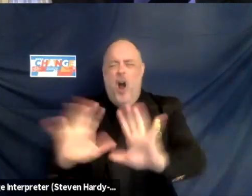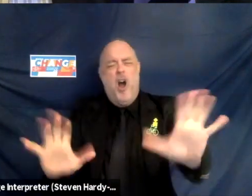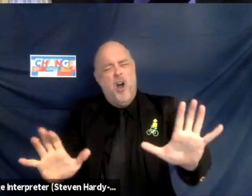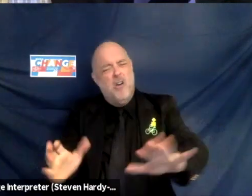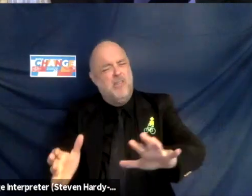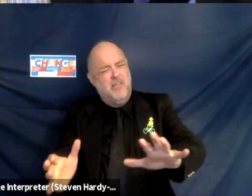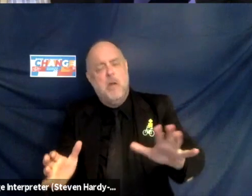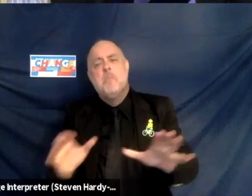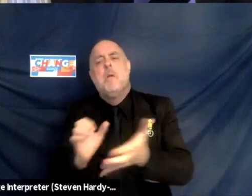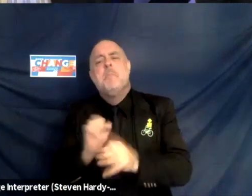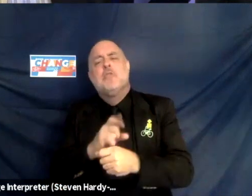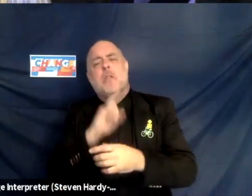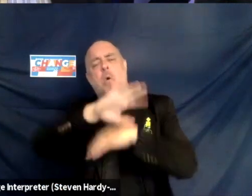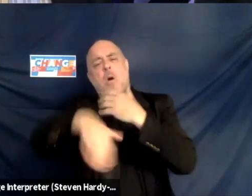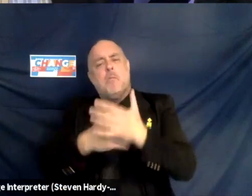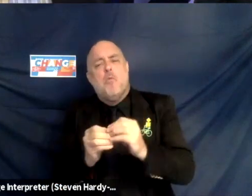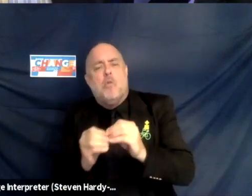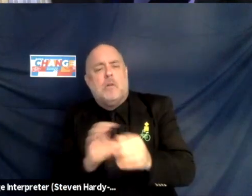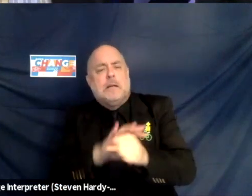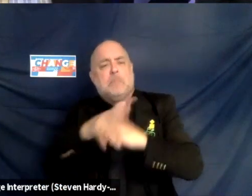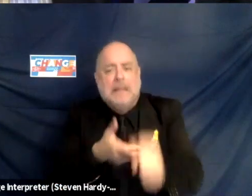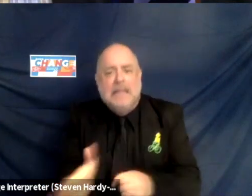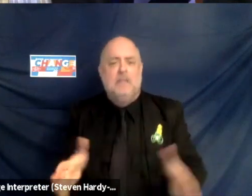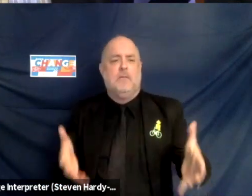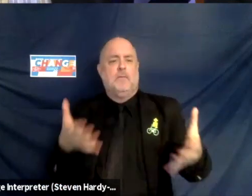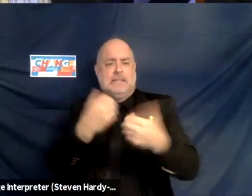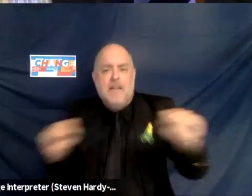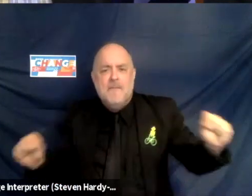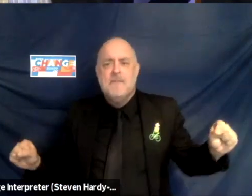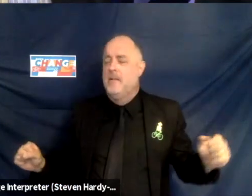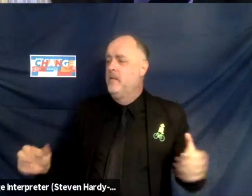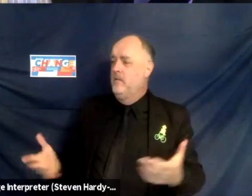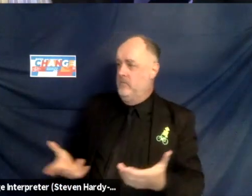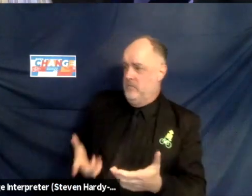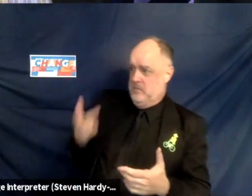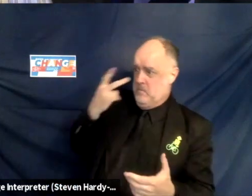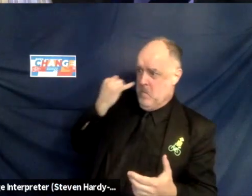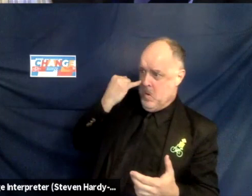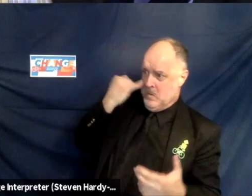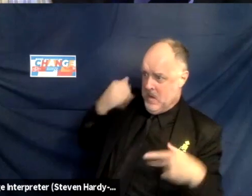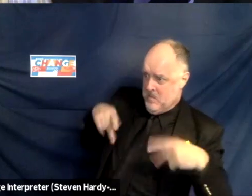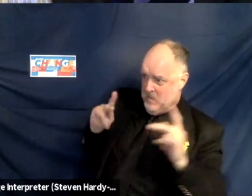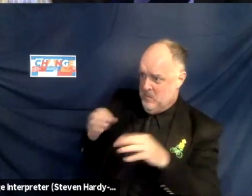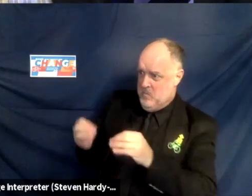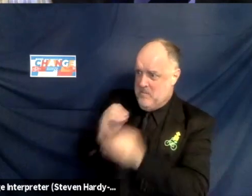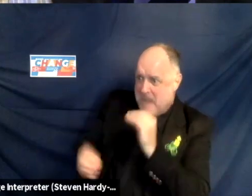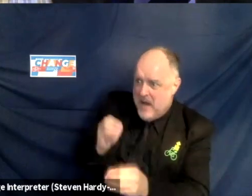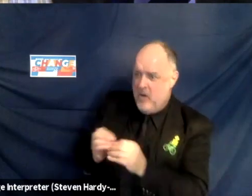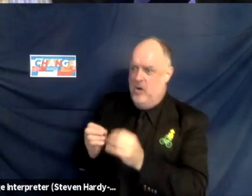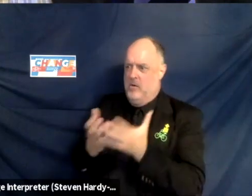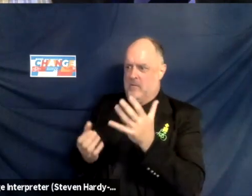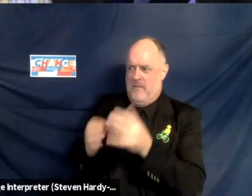more complete, so that if we get an opportunity to do either repair or replacement or